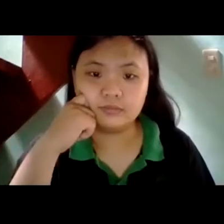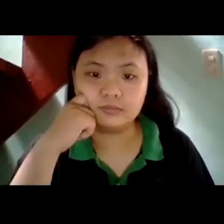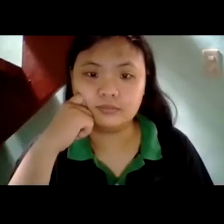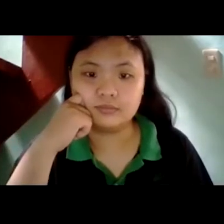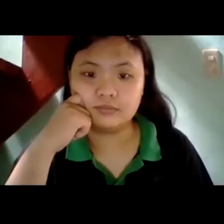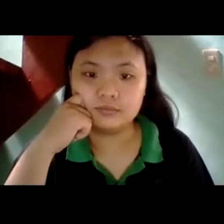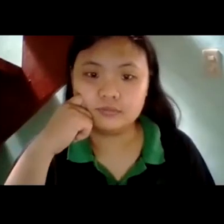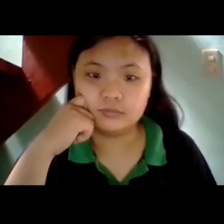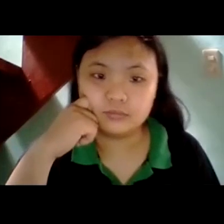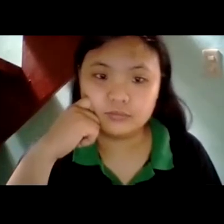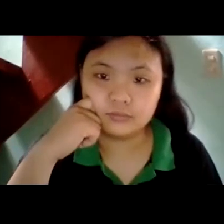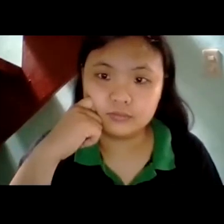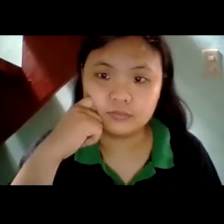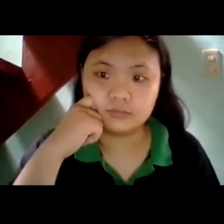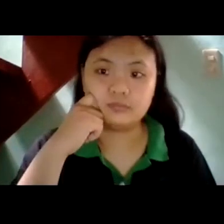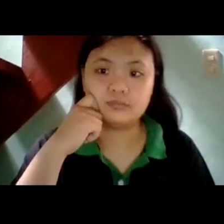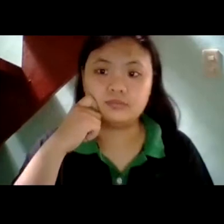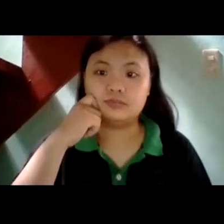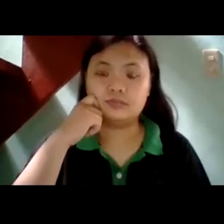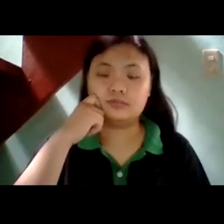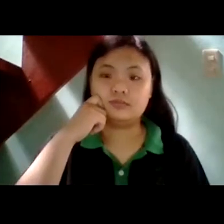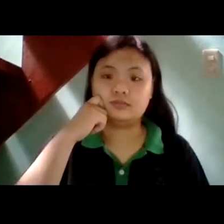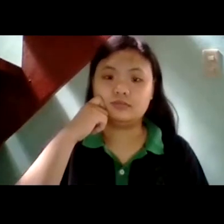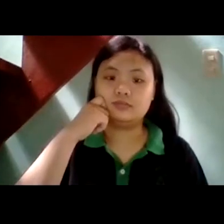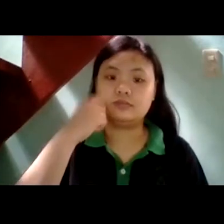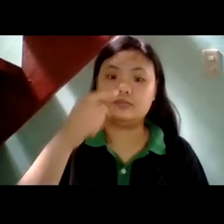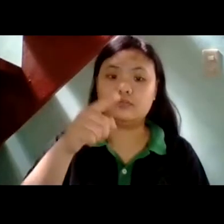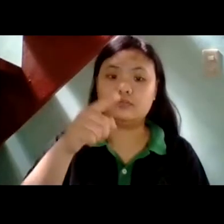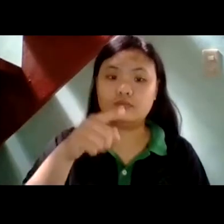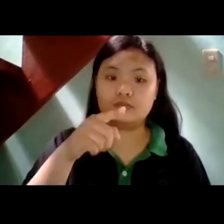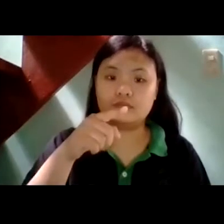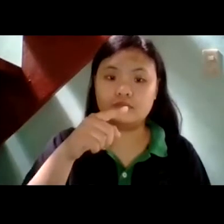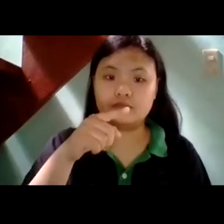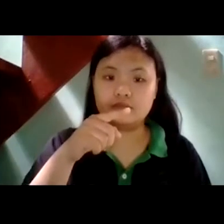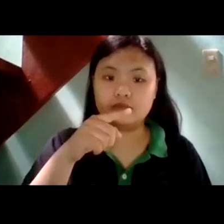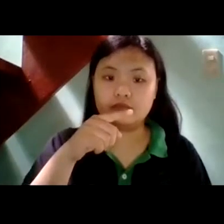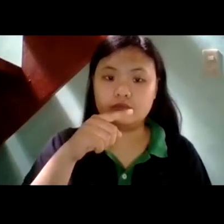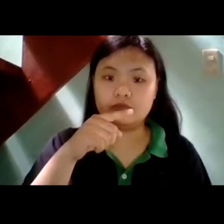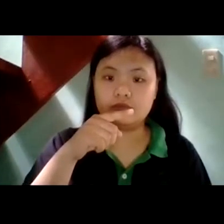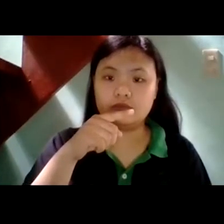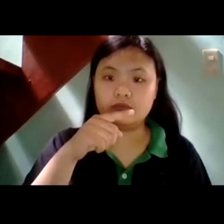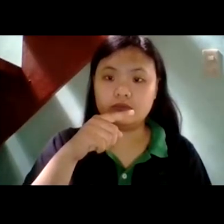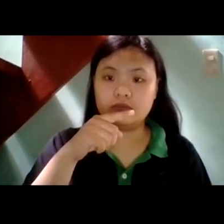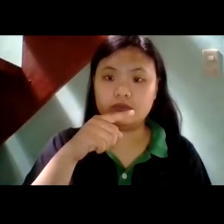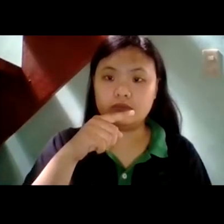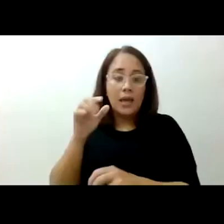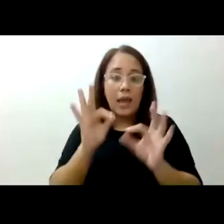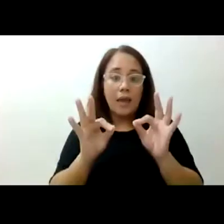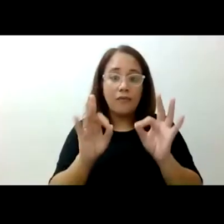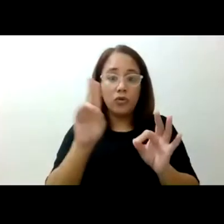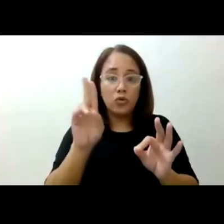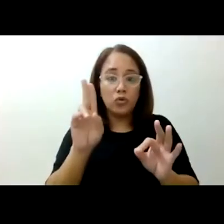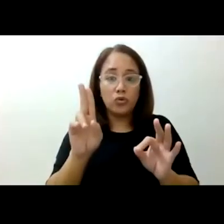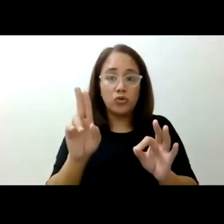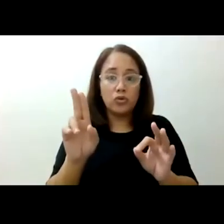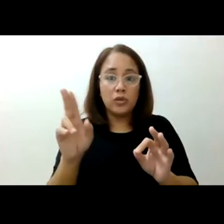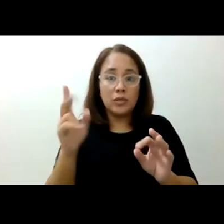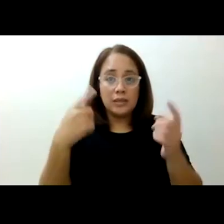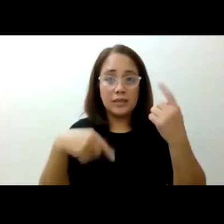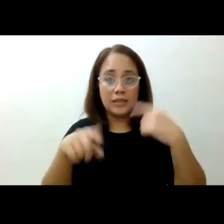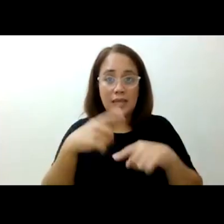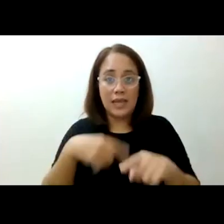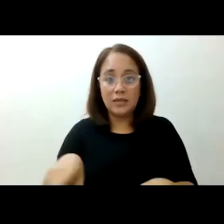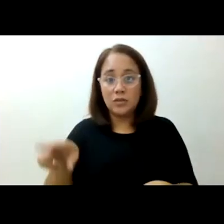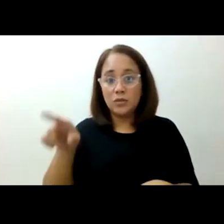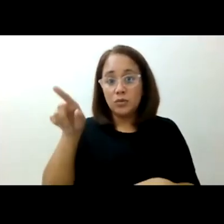sure, as Shock says, that you want to make sure every time you use this sign, you use the same English